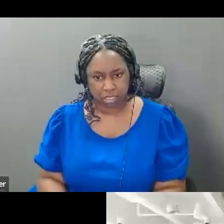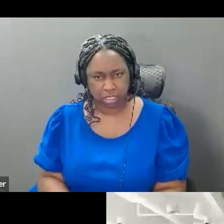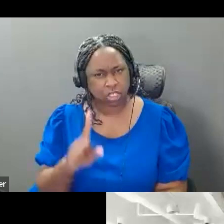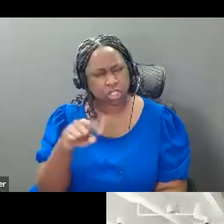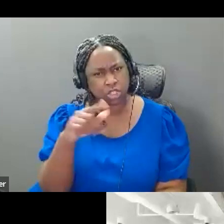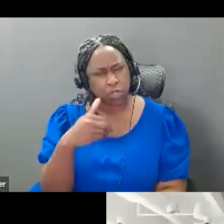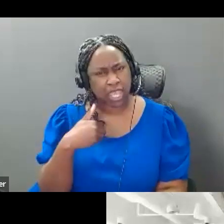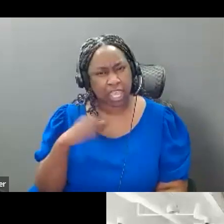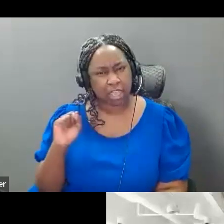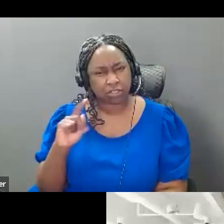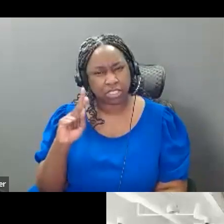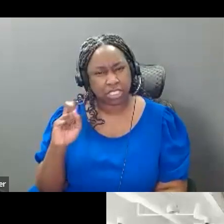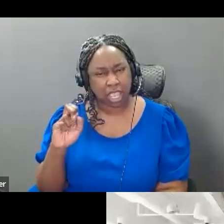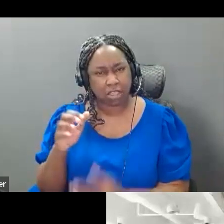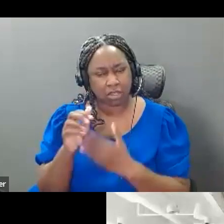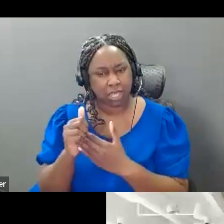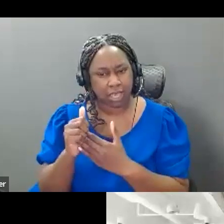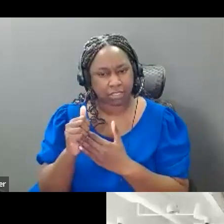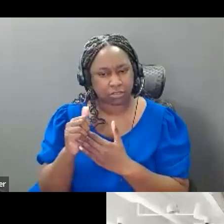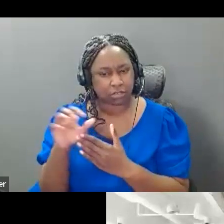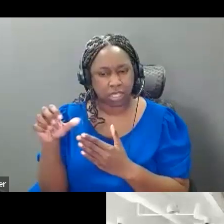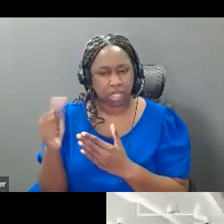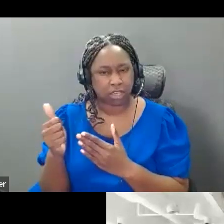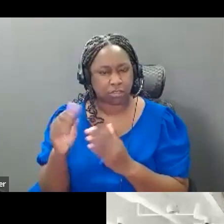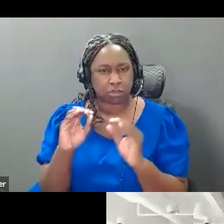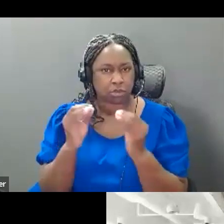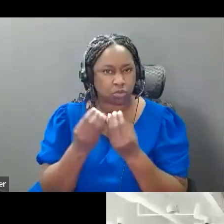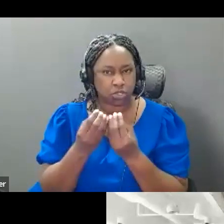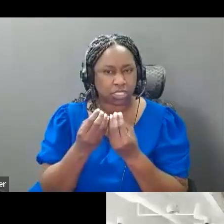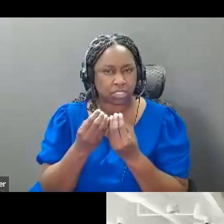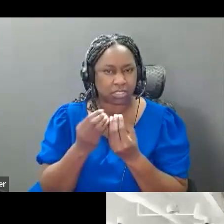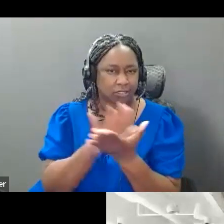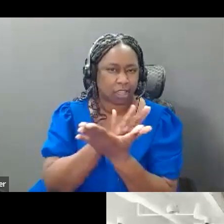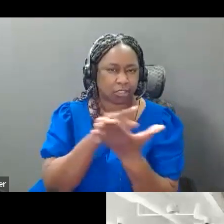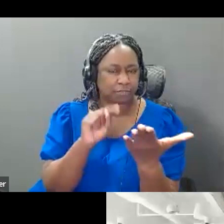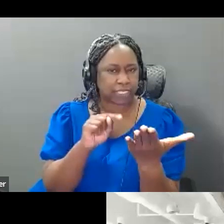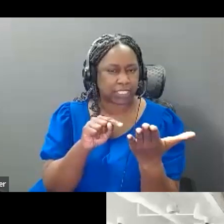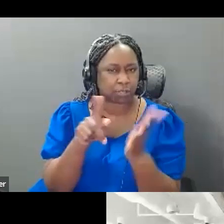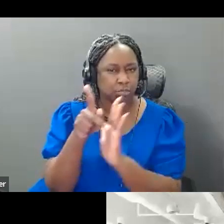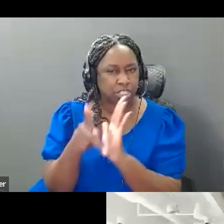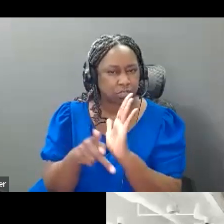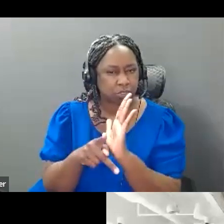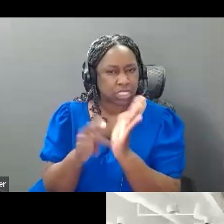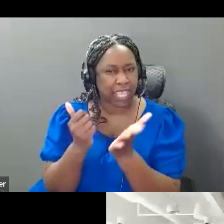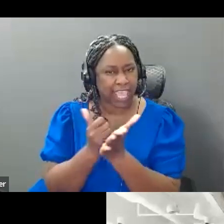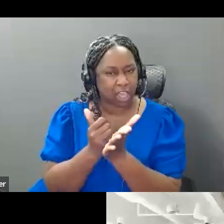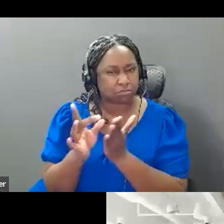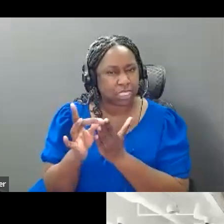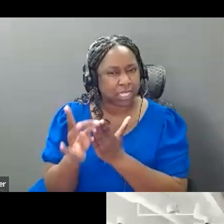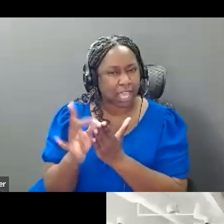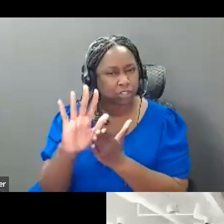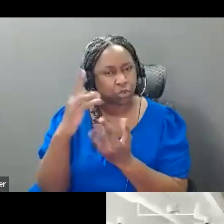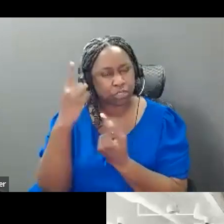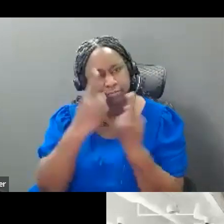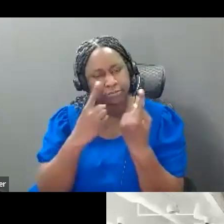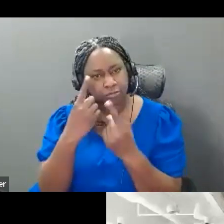have a style guide at ANEKC or any other kind of organizational document or principles that are guiding how you think about